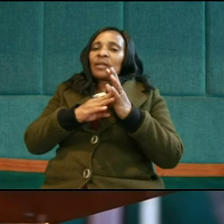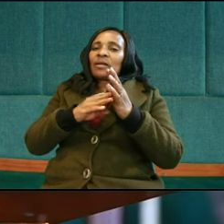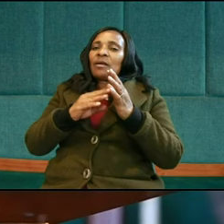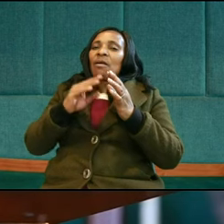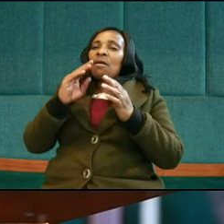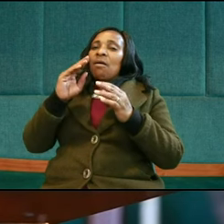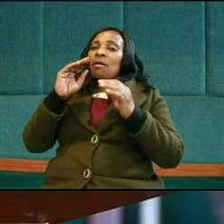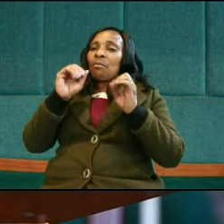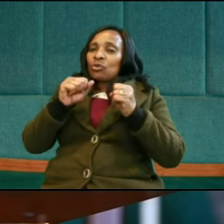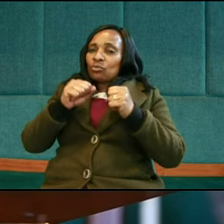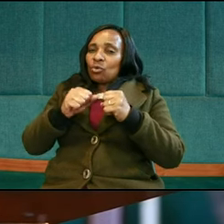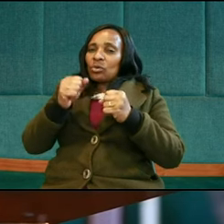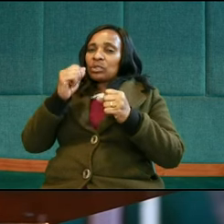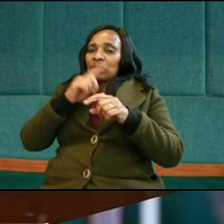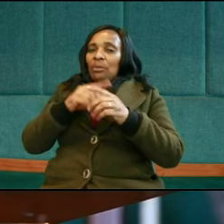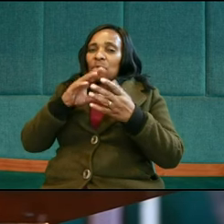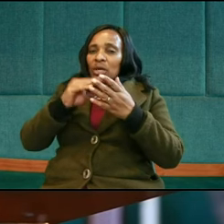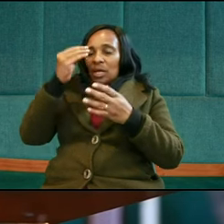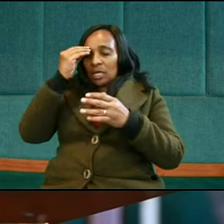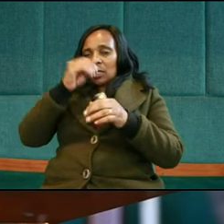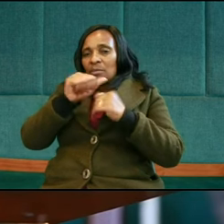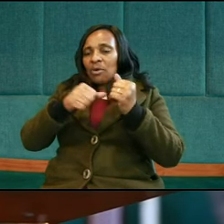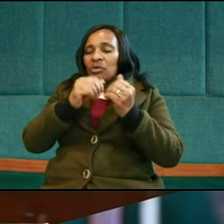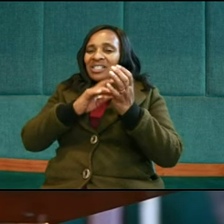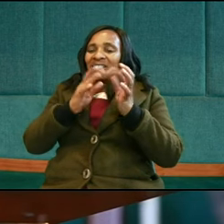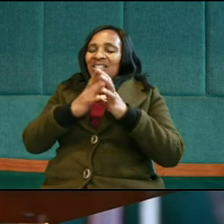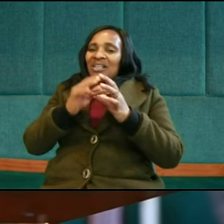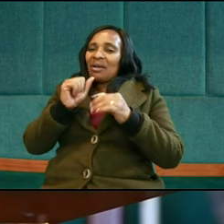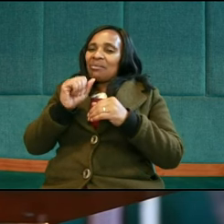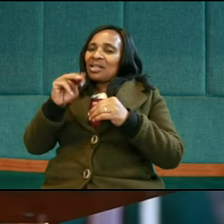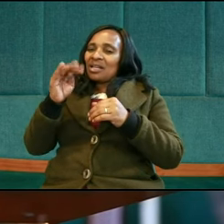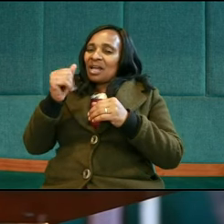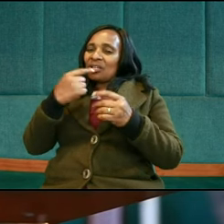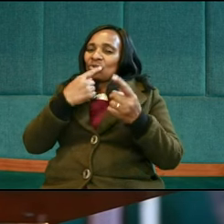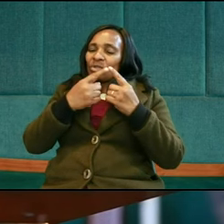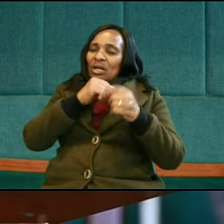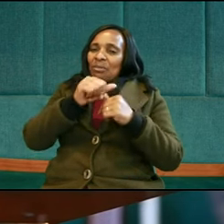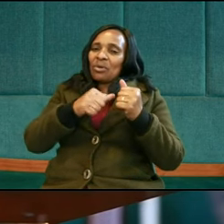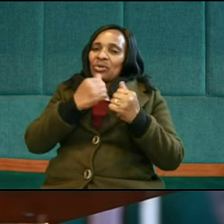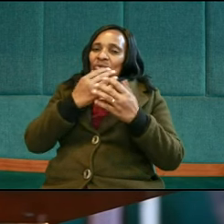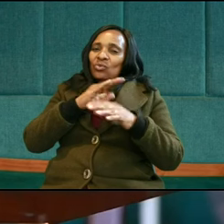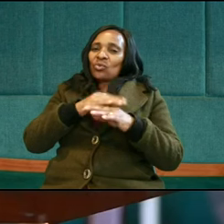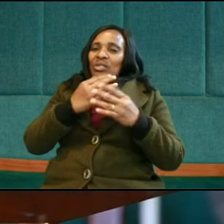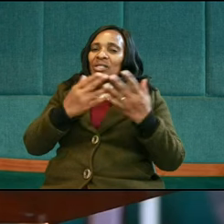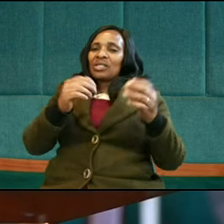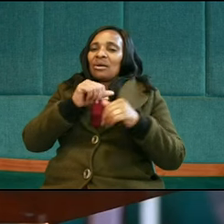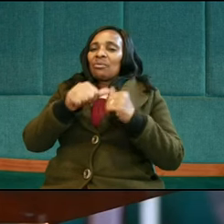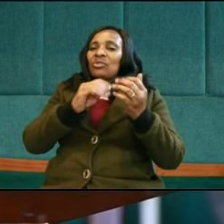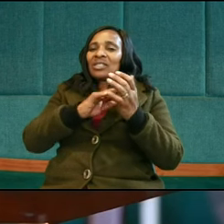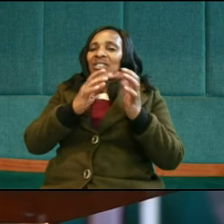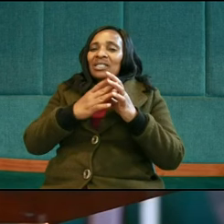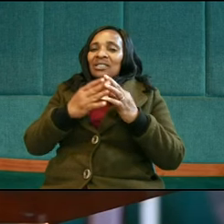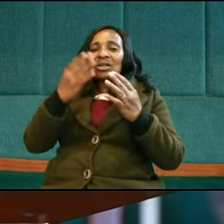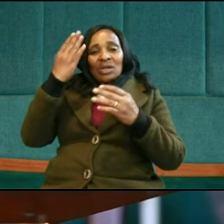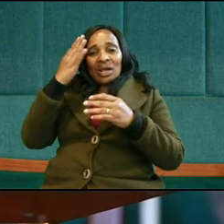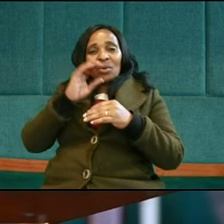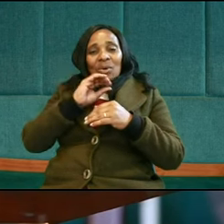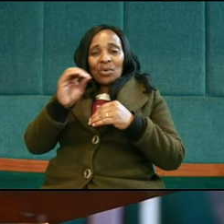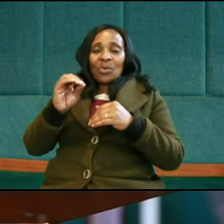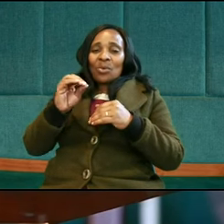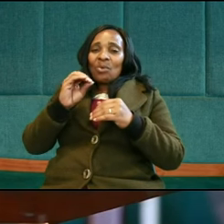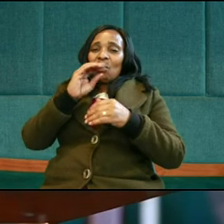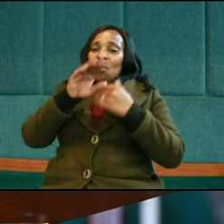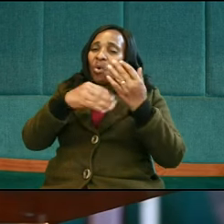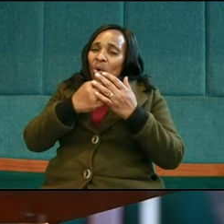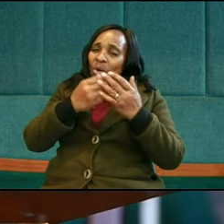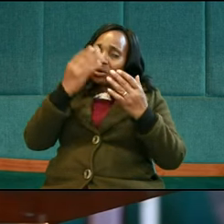Father was amazed as he learned about Jesus. Amira had told him some things about Jesus, but now he was reading the things that he had never known. Did you know all this all your life? He